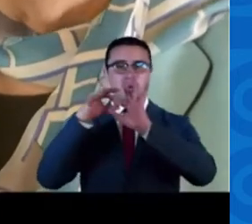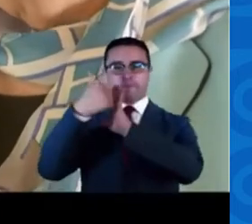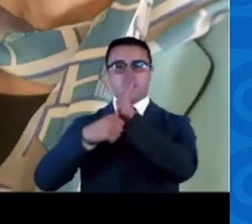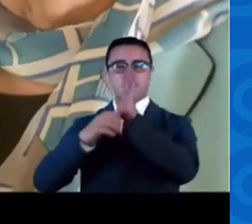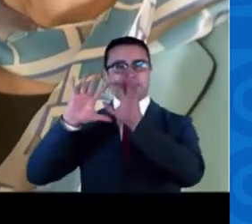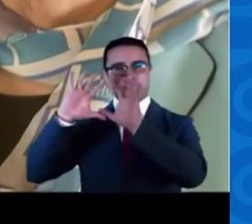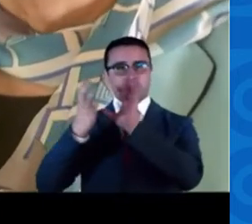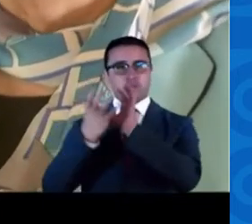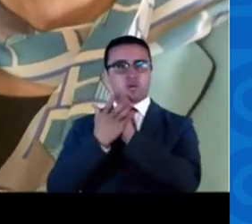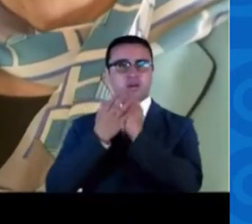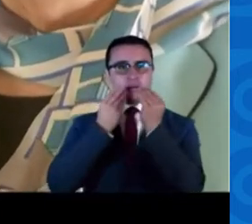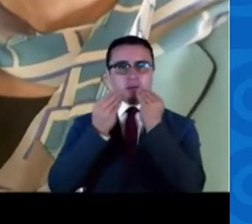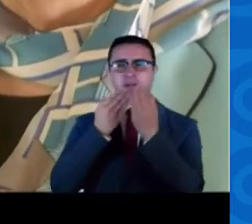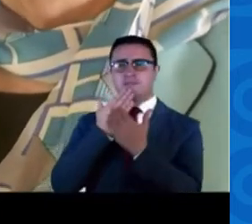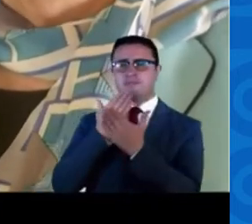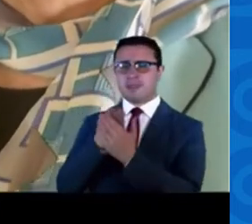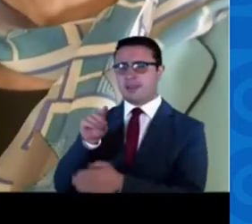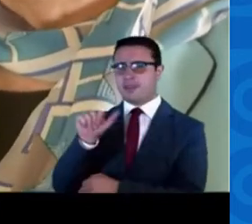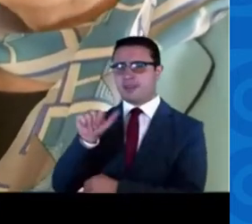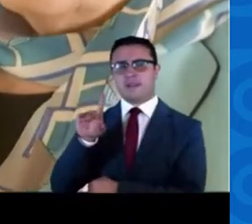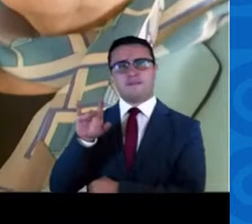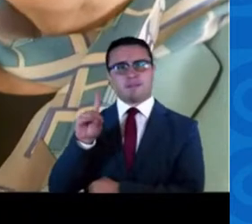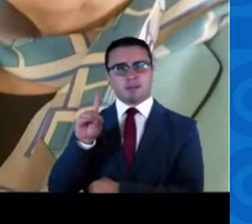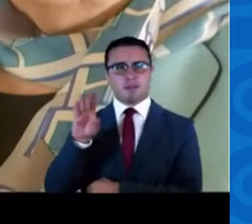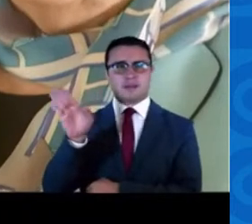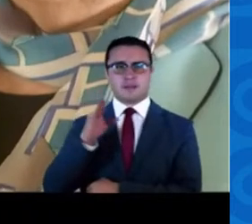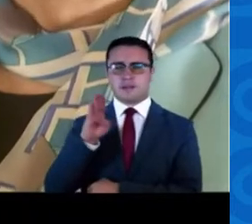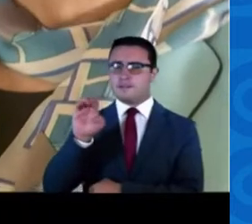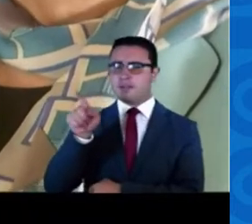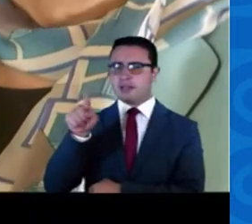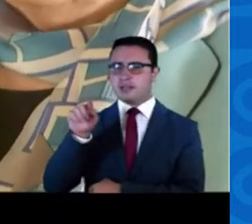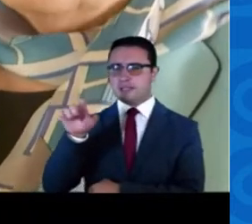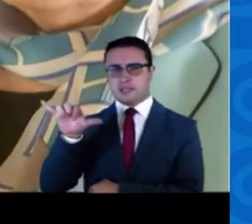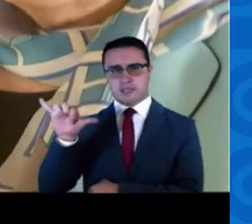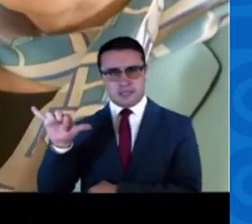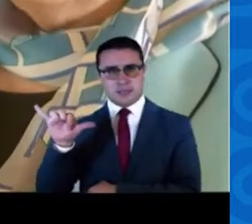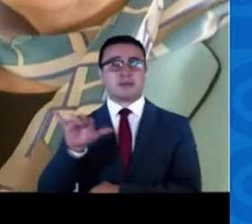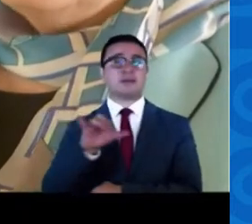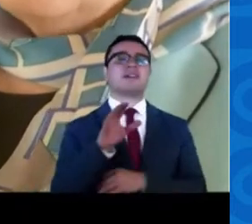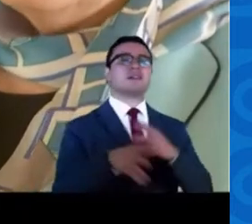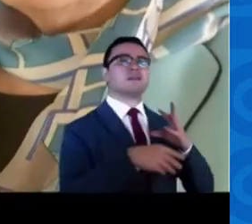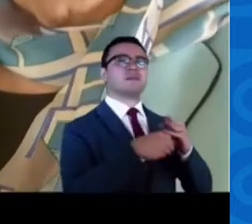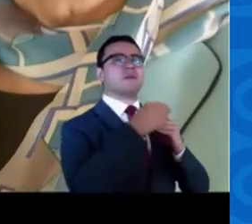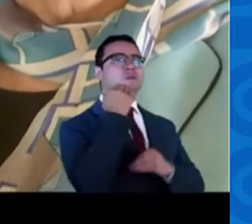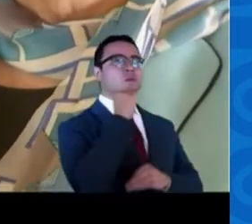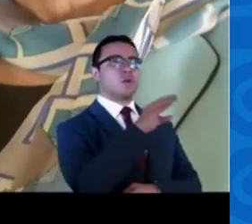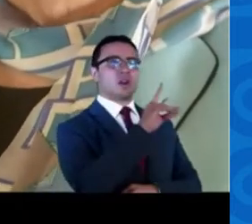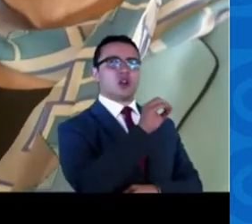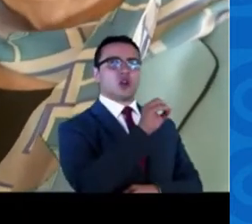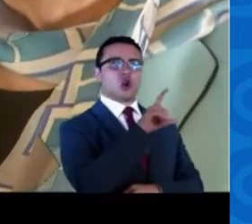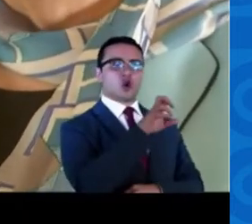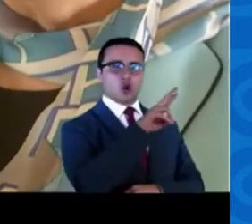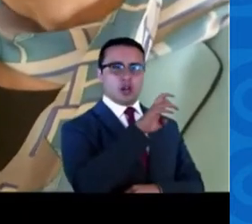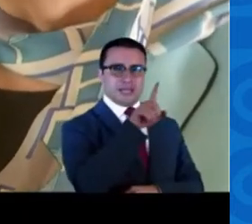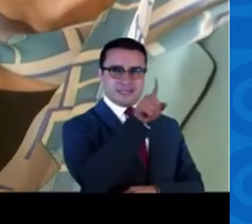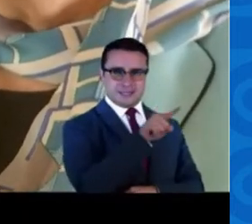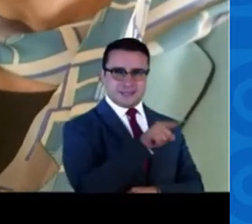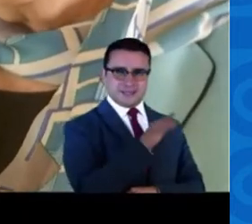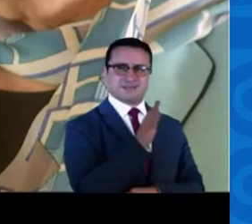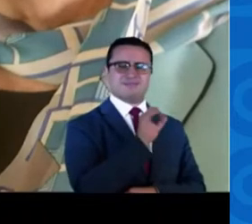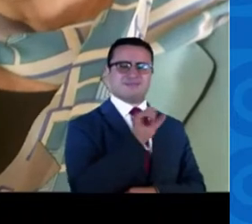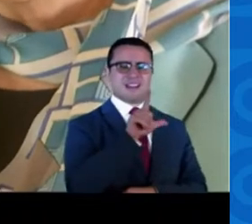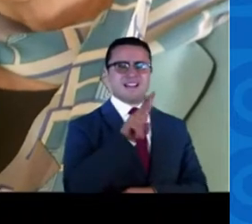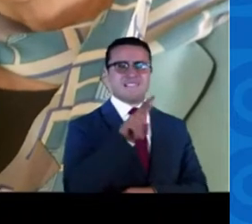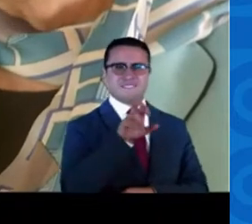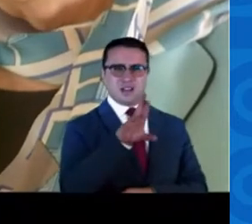Together with the World Food Program, and I take this opportunity to thank David Beasley for his great support and Dolores Castro for